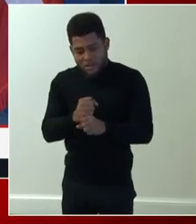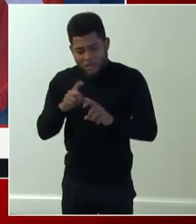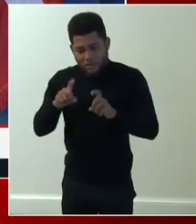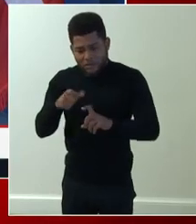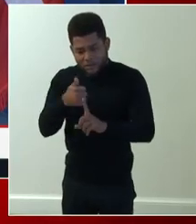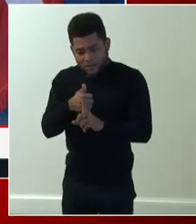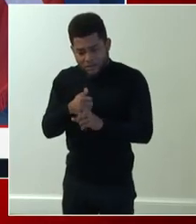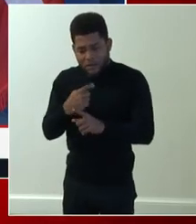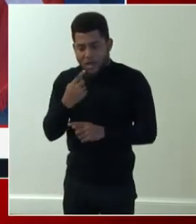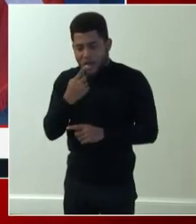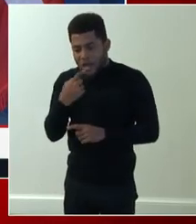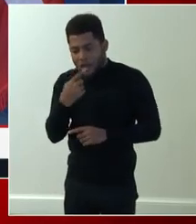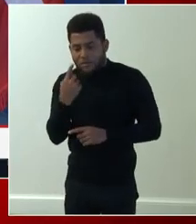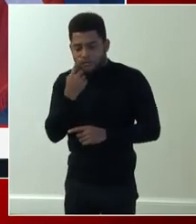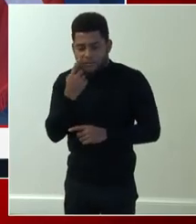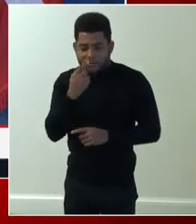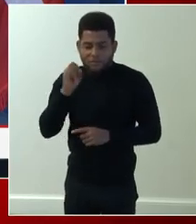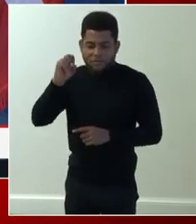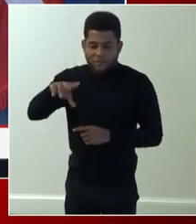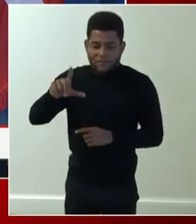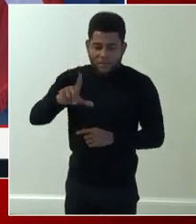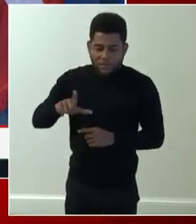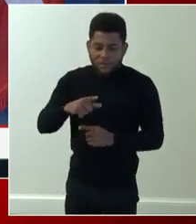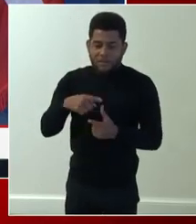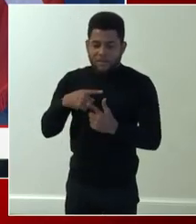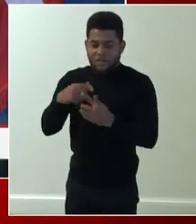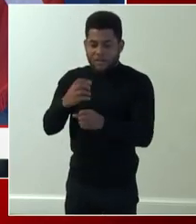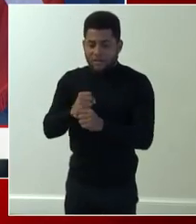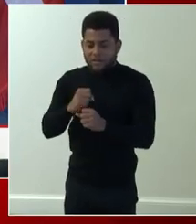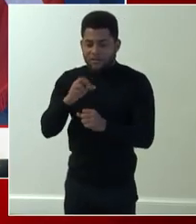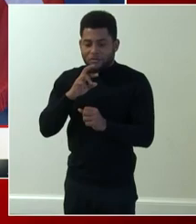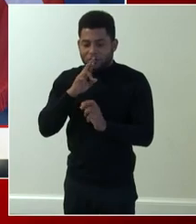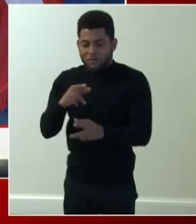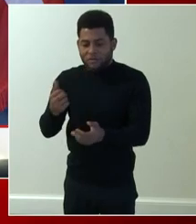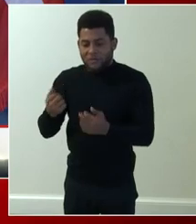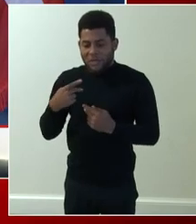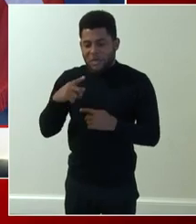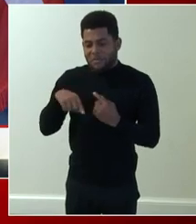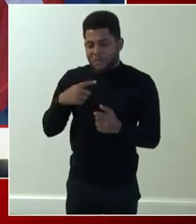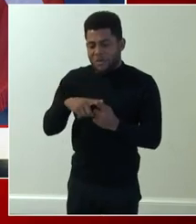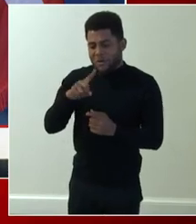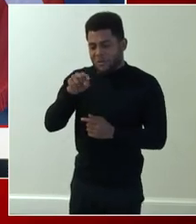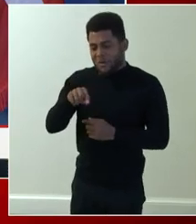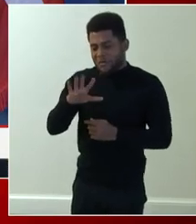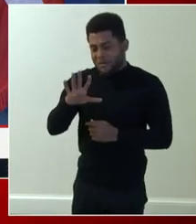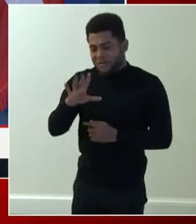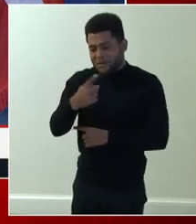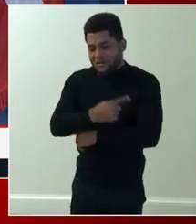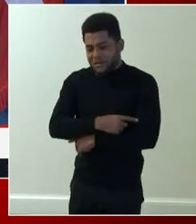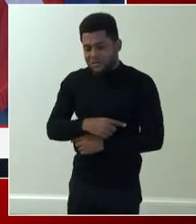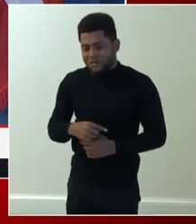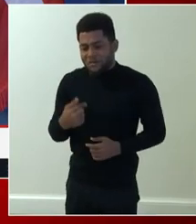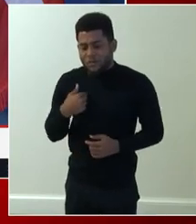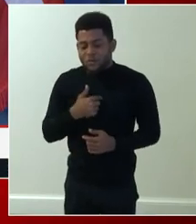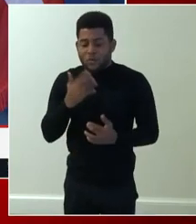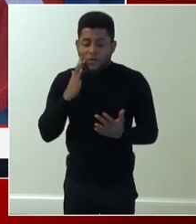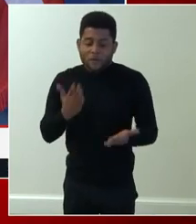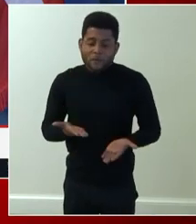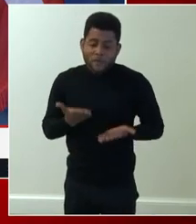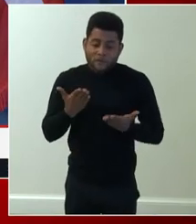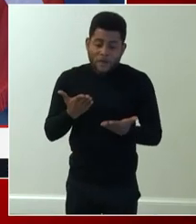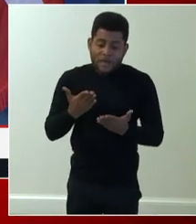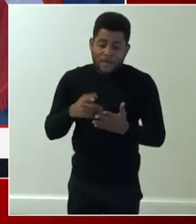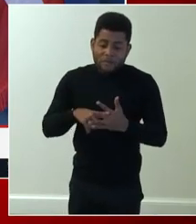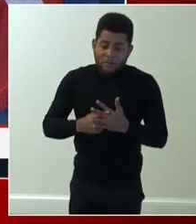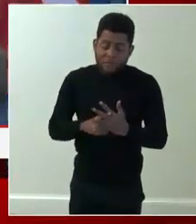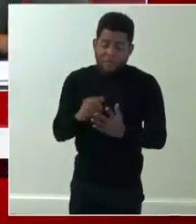drop it off at the library, and get your results in about 1.5 days. We will provide, beginning Wednesday,